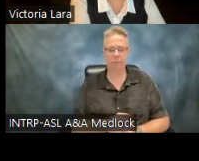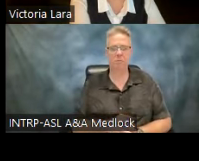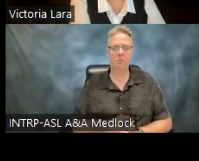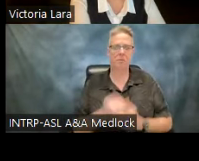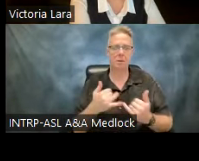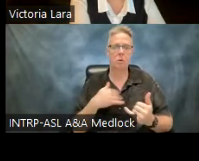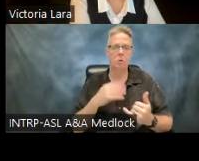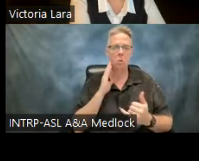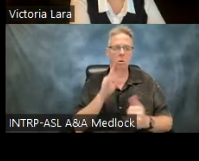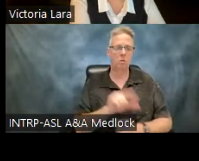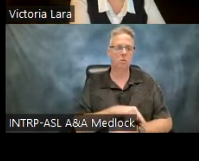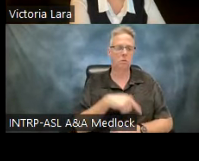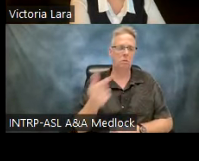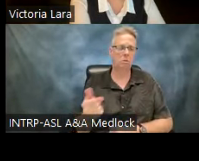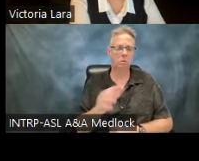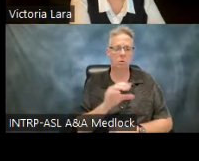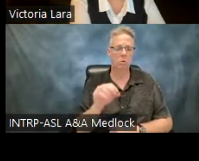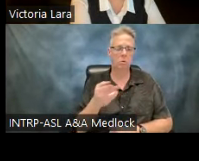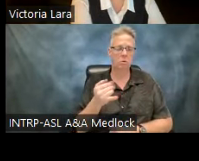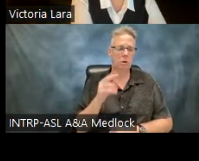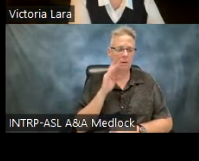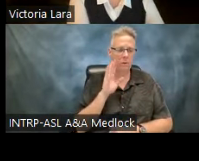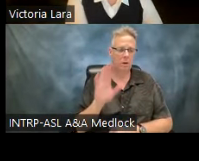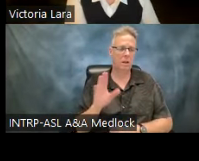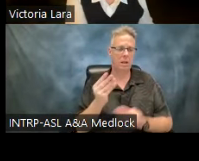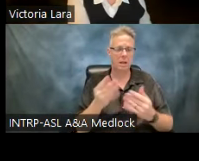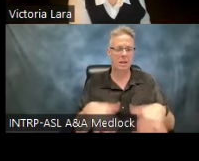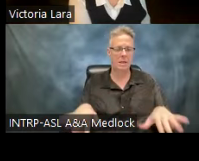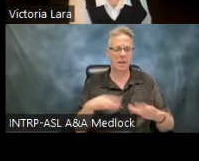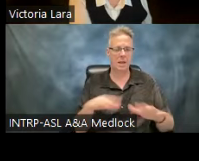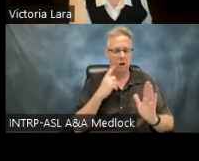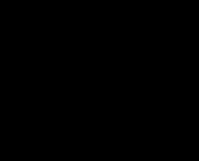will pass it to the co-chairs for the land acknowledgement.